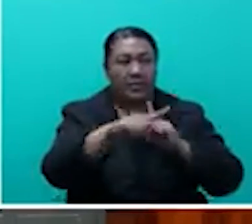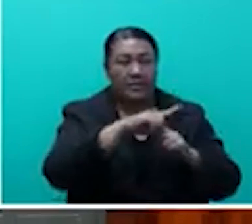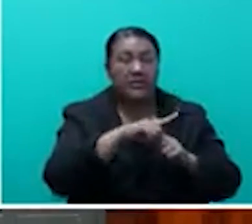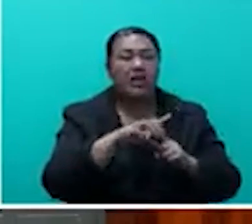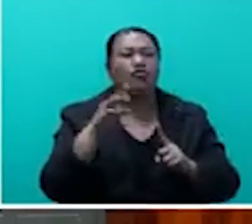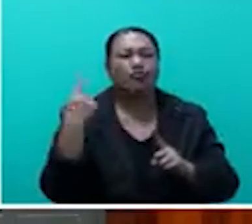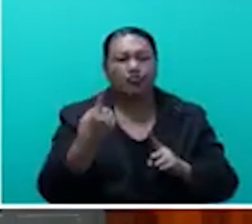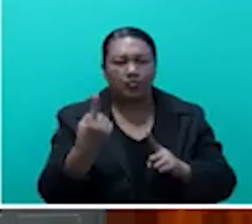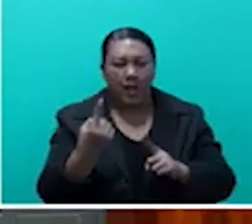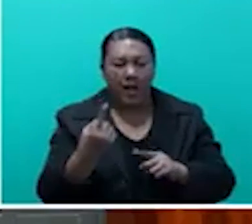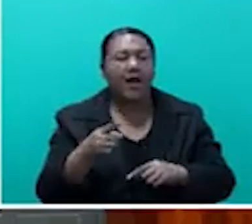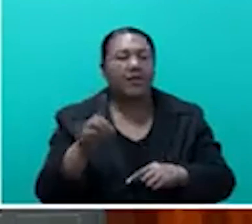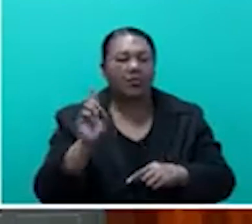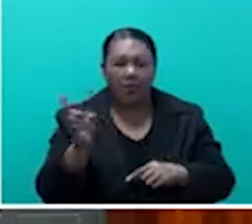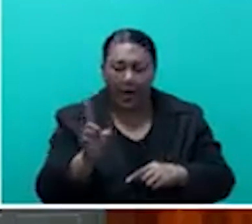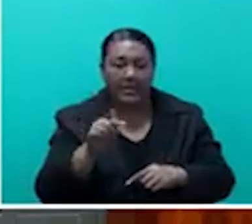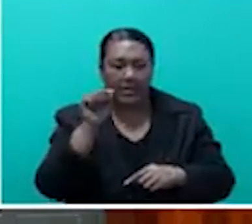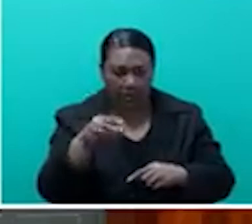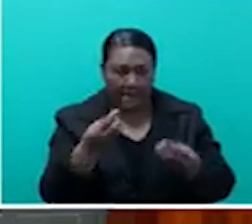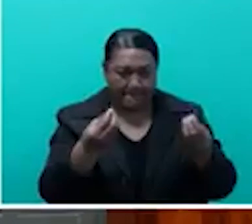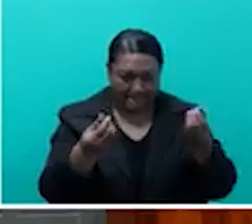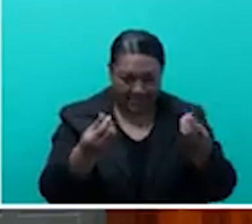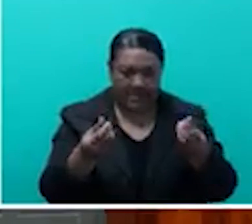exchange. Unfortunately,